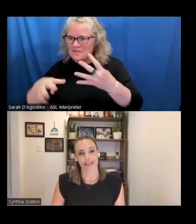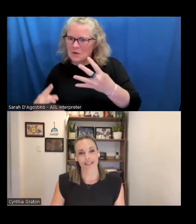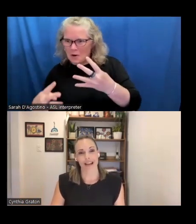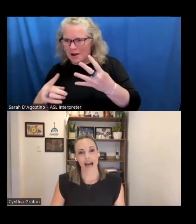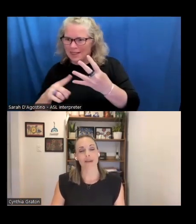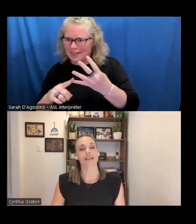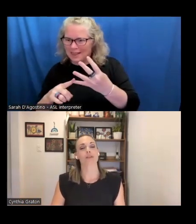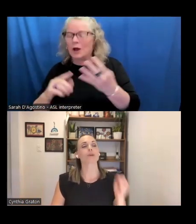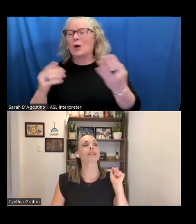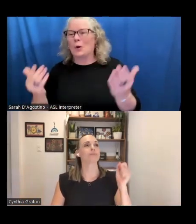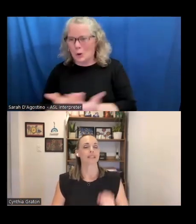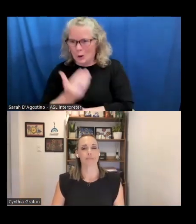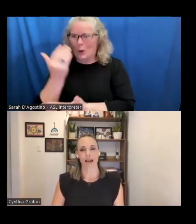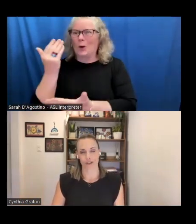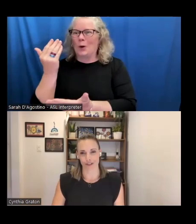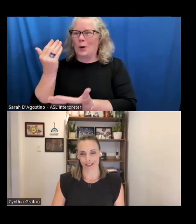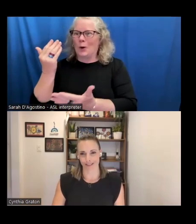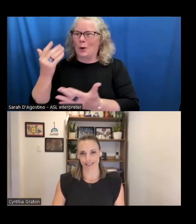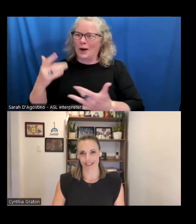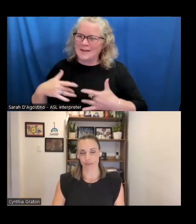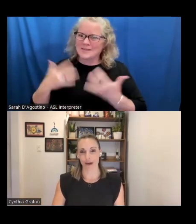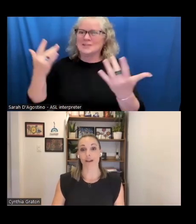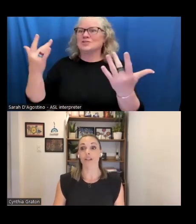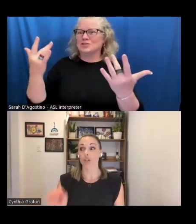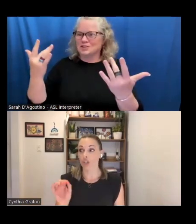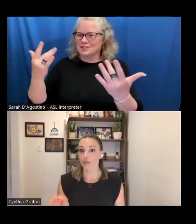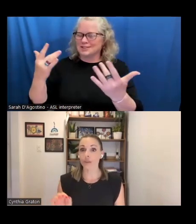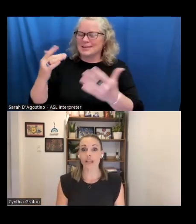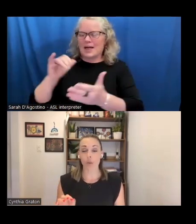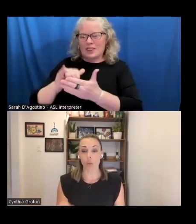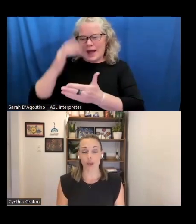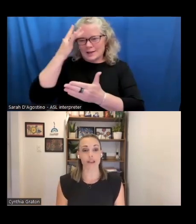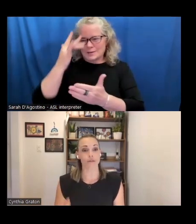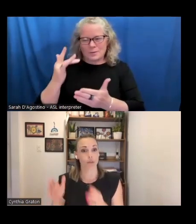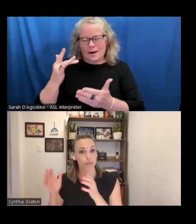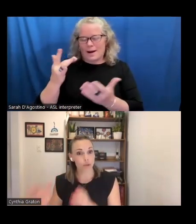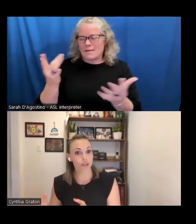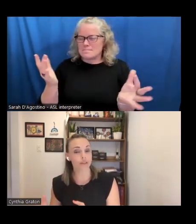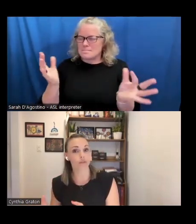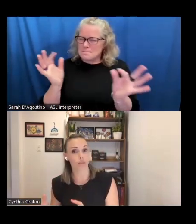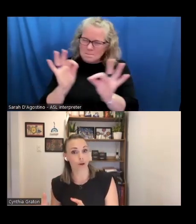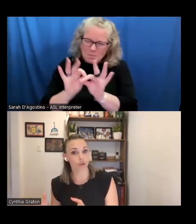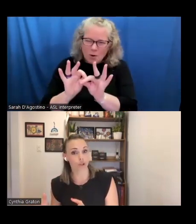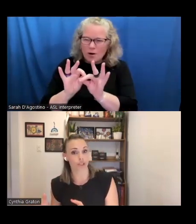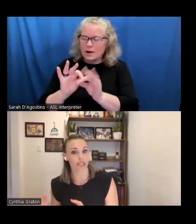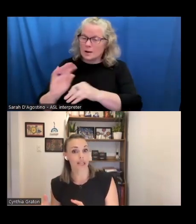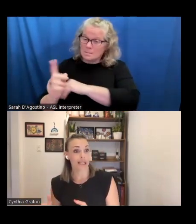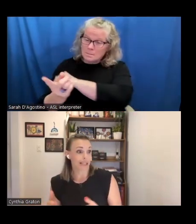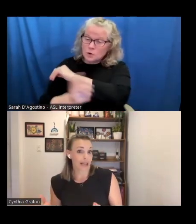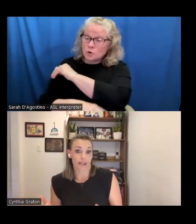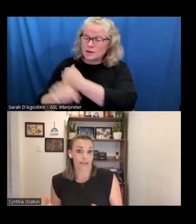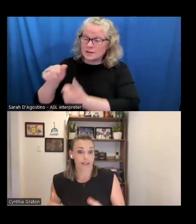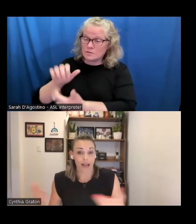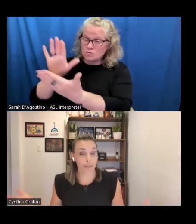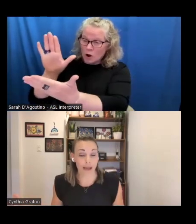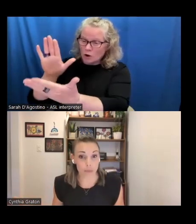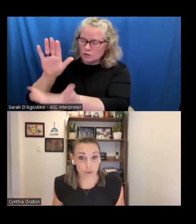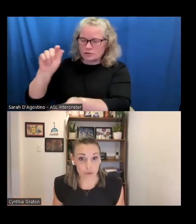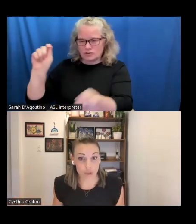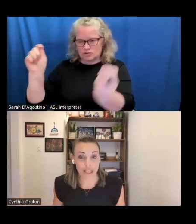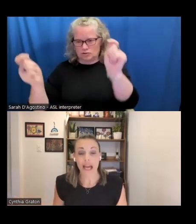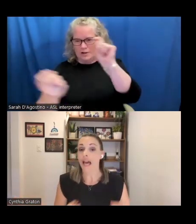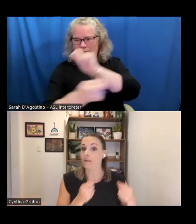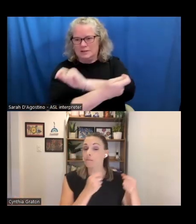why I'm incredibly passionate about shifting away from punitive approaches like